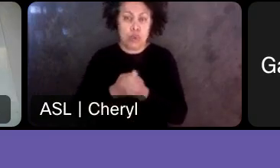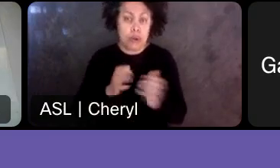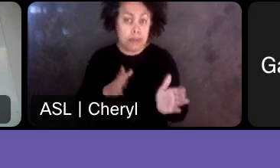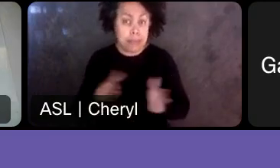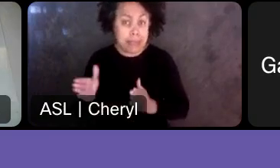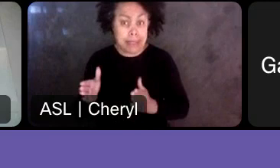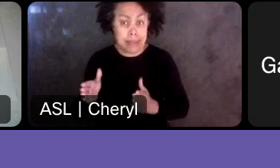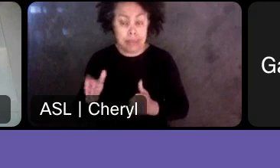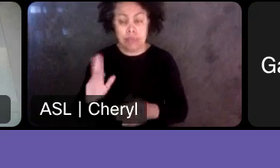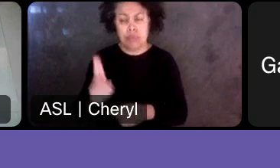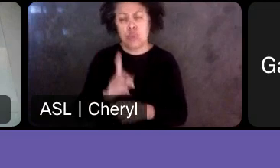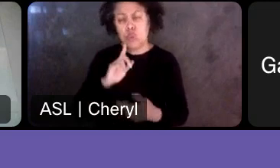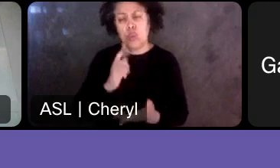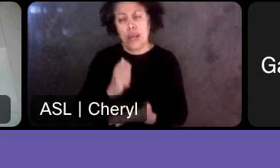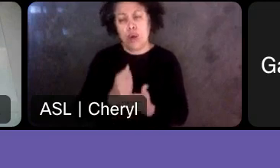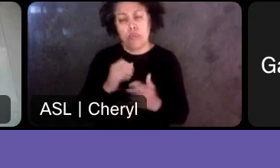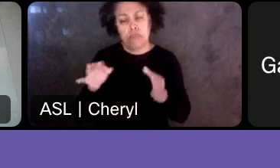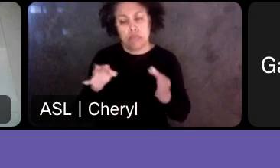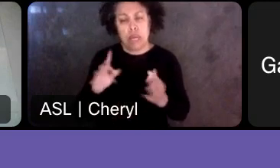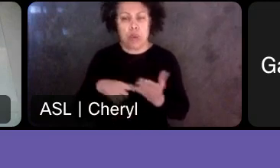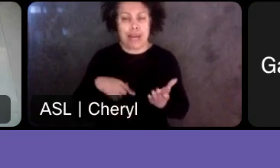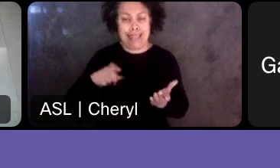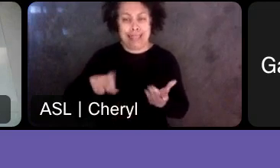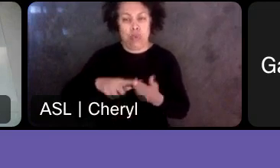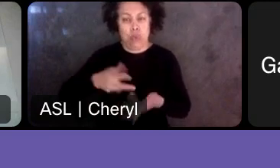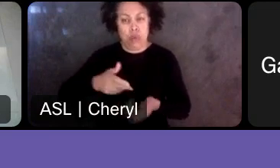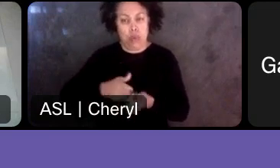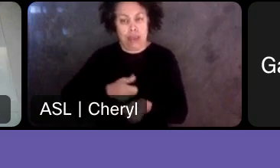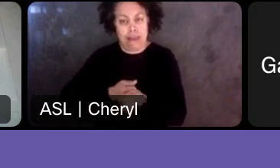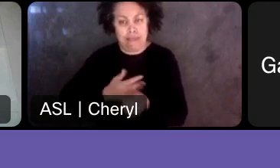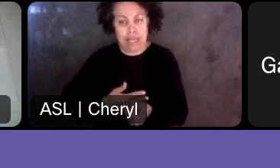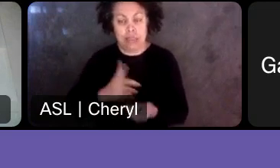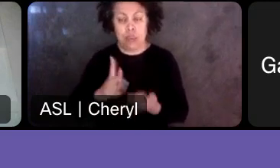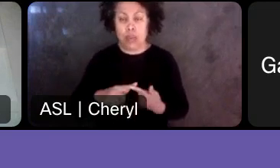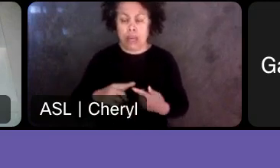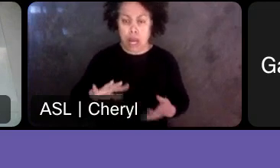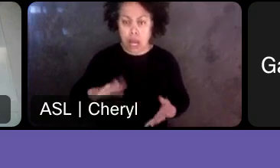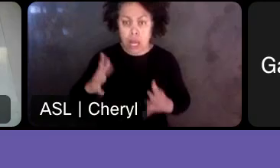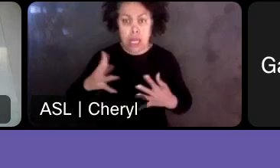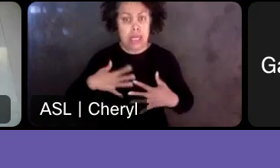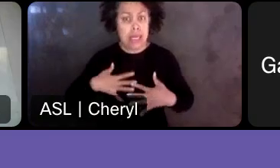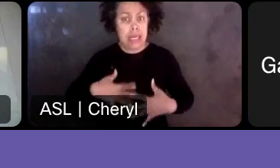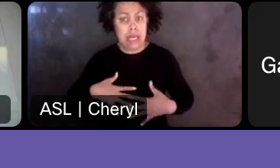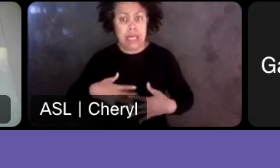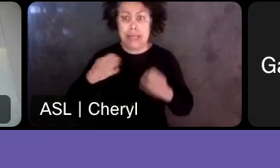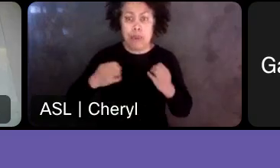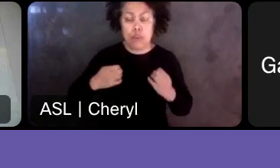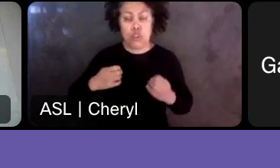from advocates or other staff when they are experiencing emotional distress or other responses to trauma.